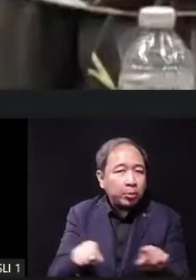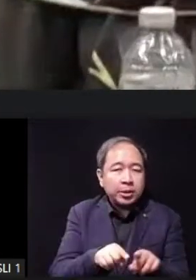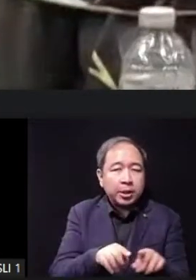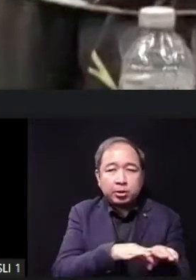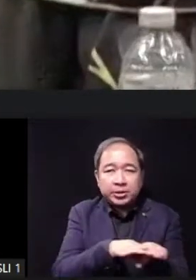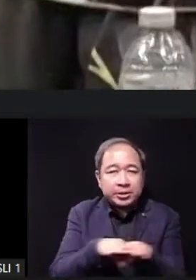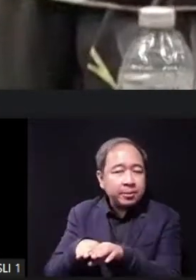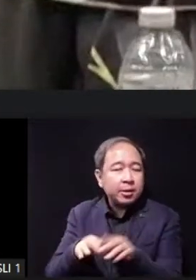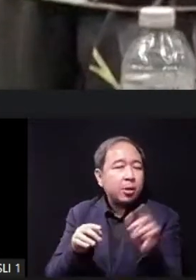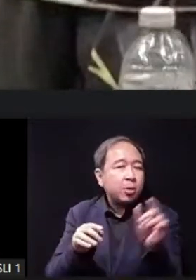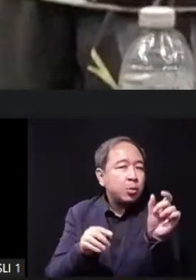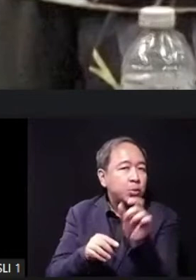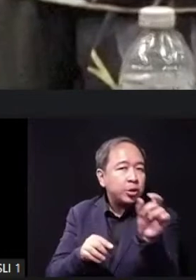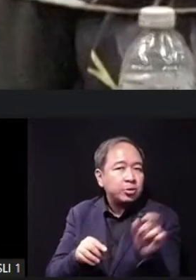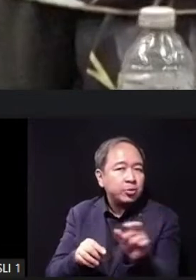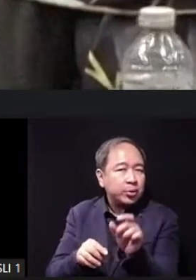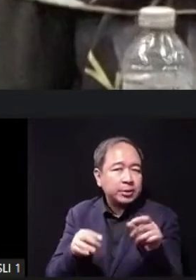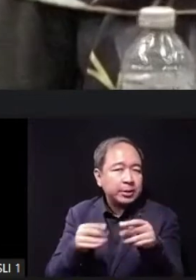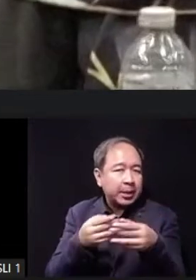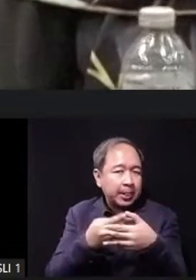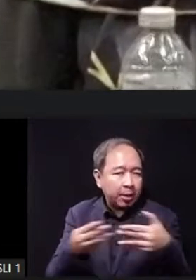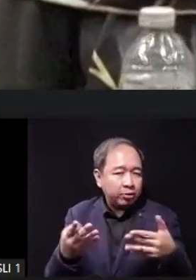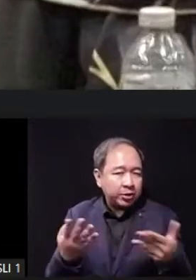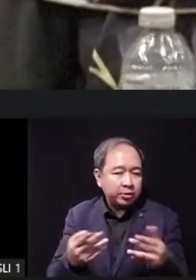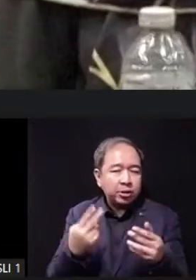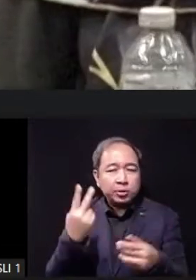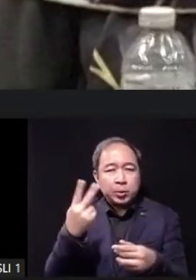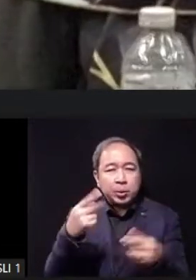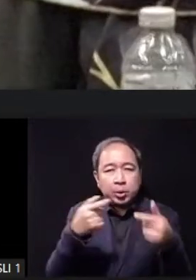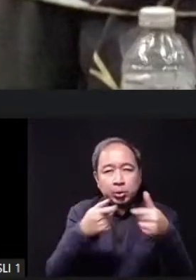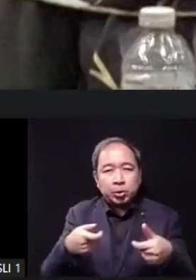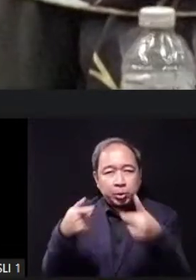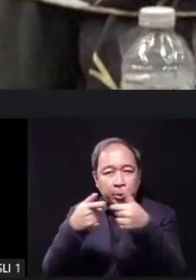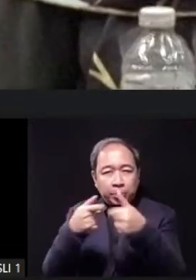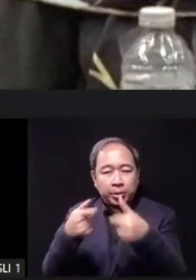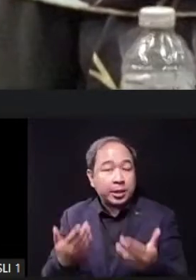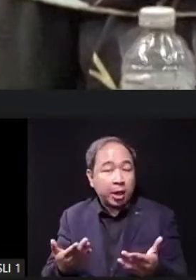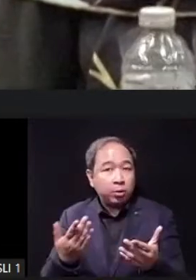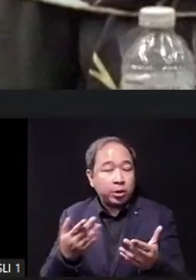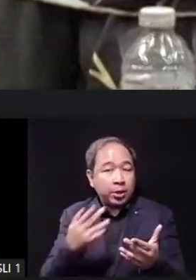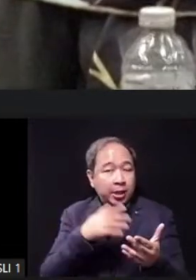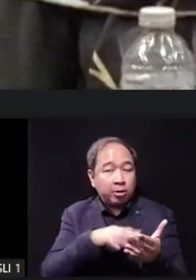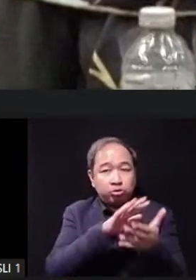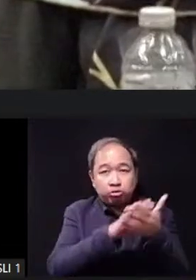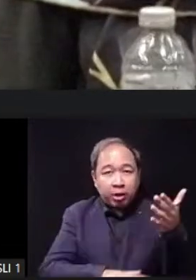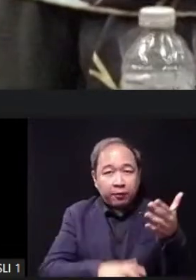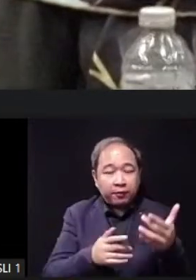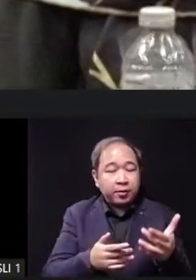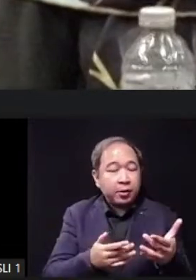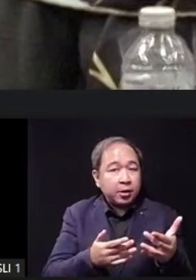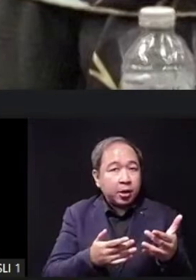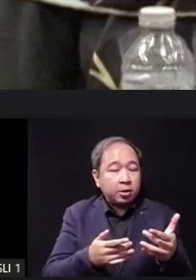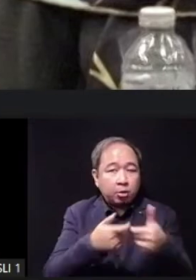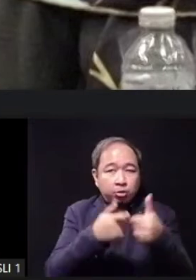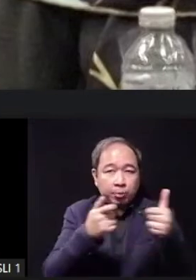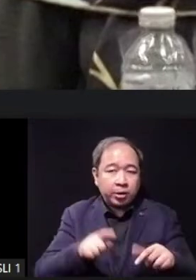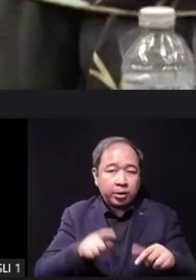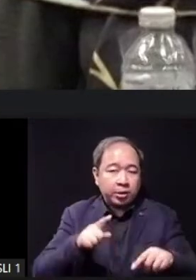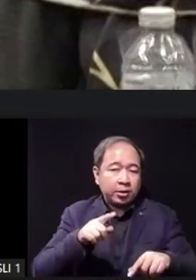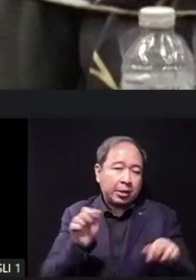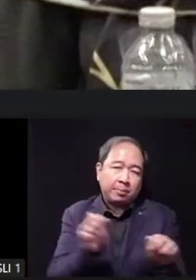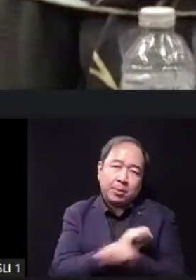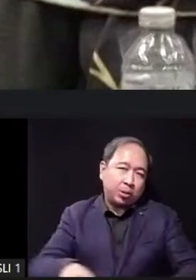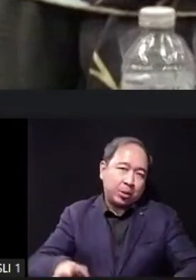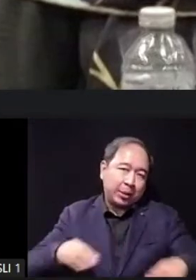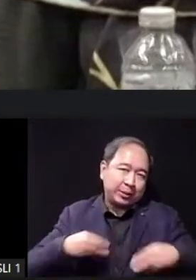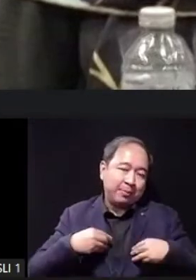the above 2 documents, as well as the draft report of the conference, cannot be accepted by the delegation of the Islamic Republic of Iran. Based